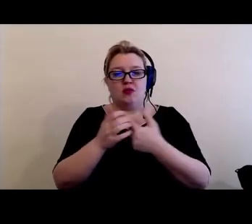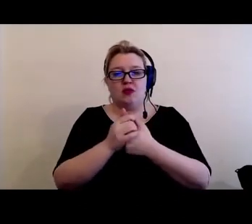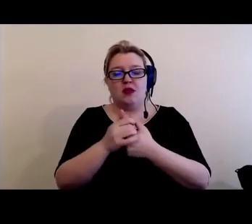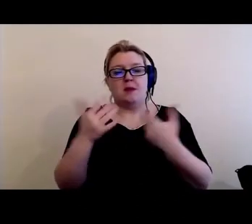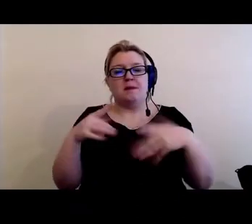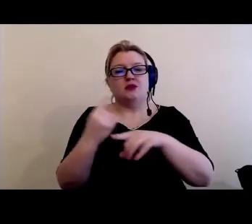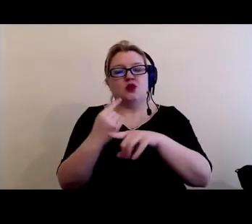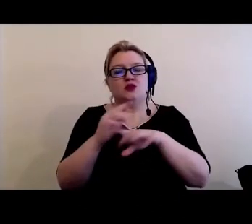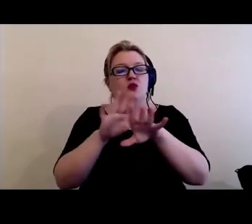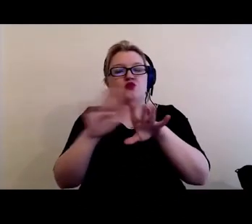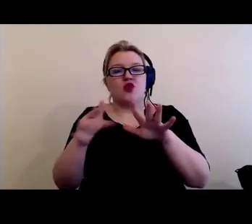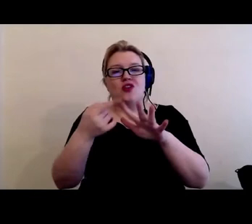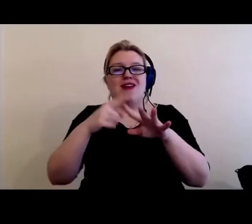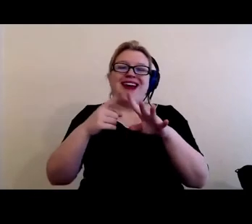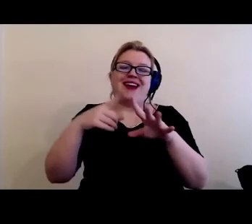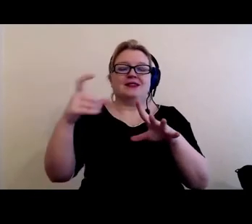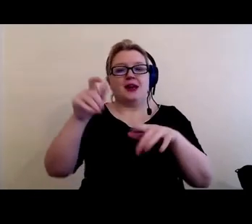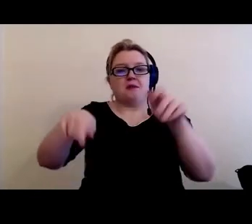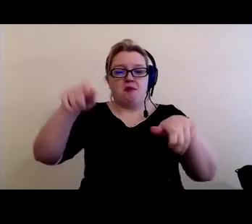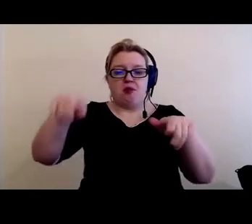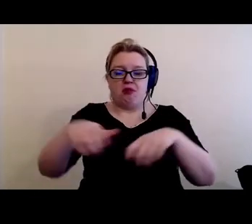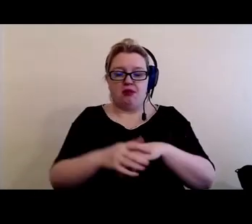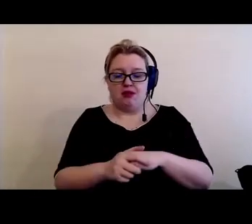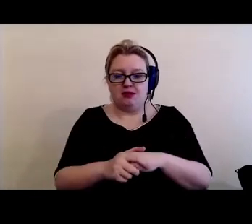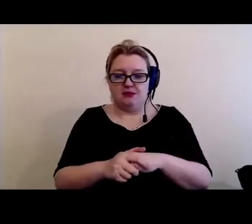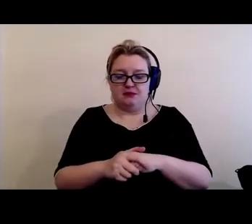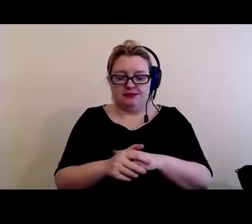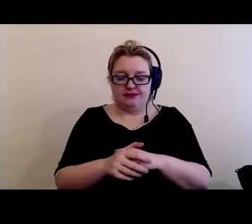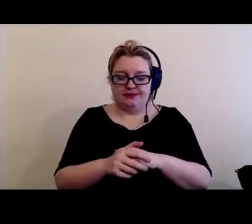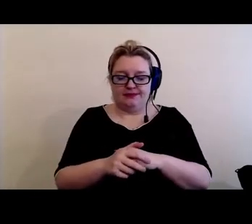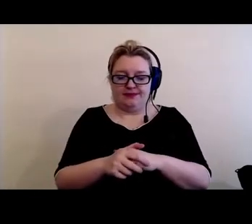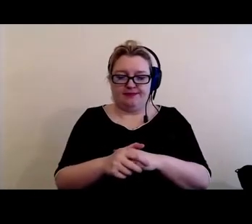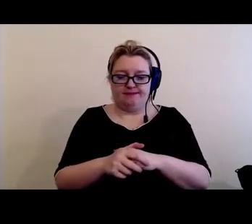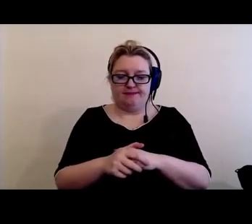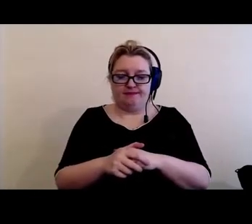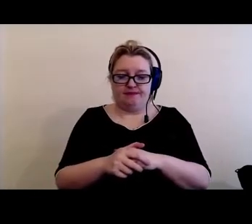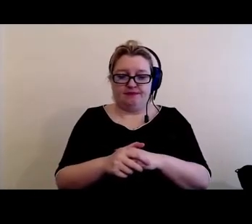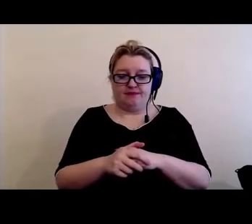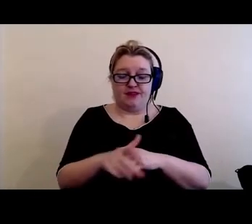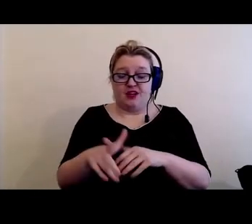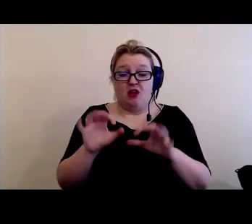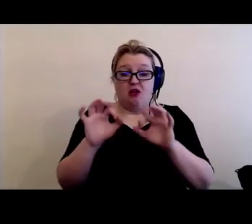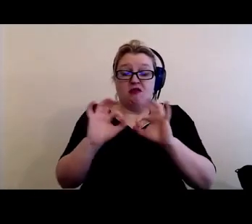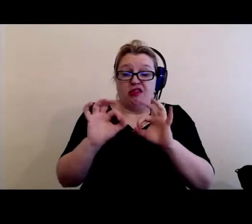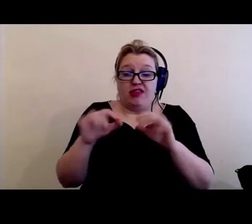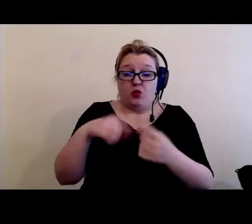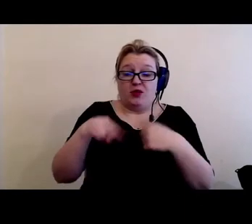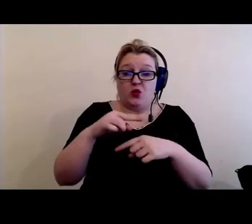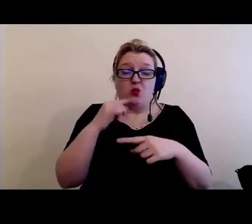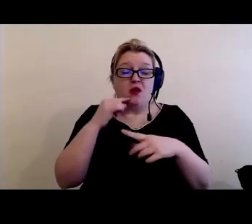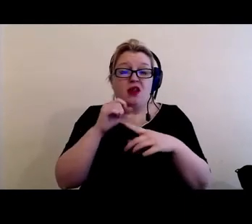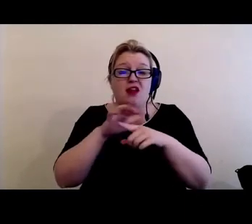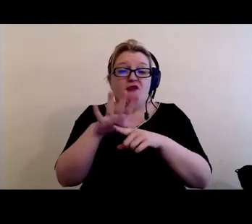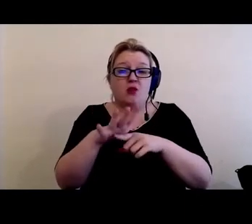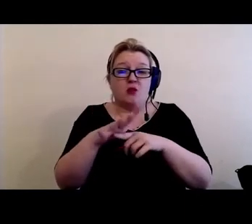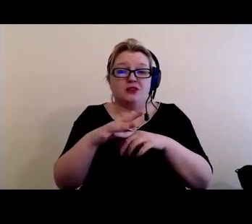were saying, to be honest, nothing we do will affect the macroeconomic environment or the immigration policy or many of